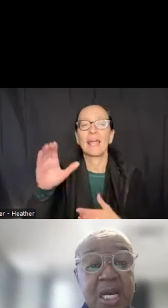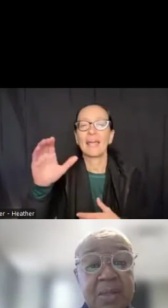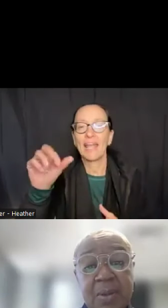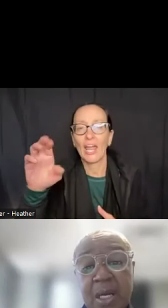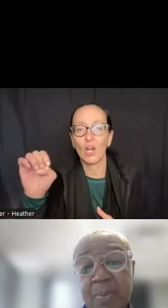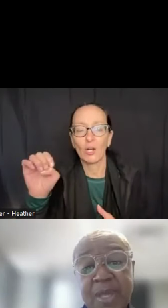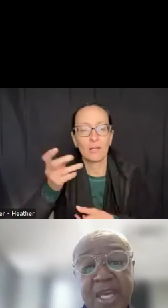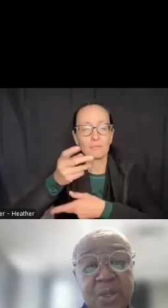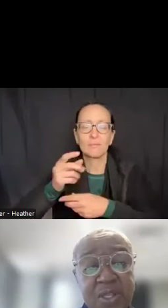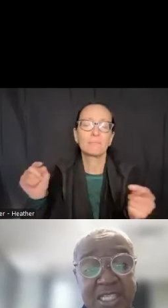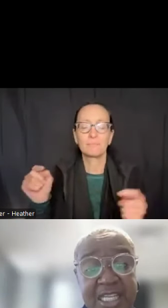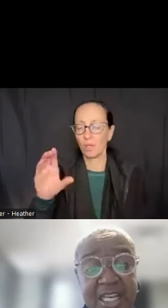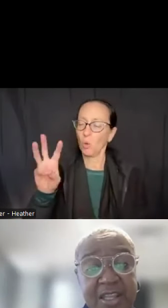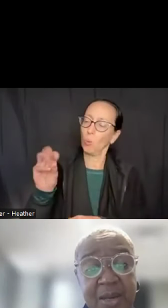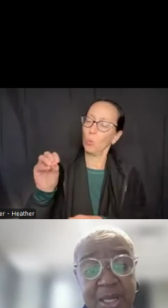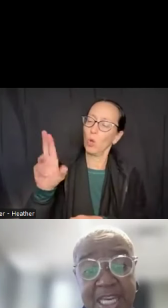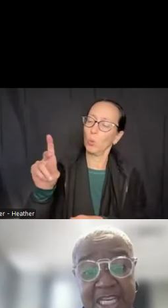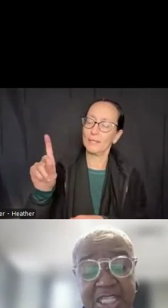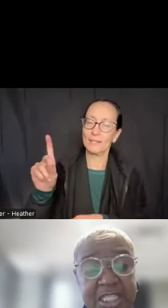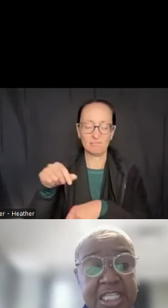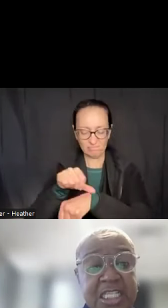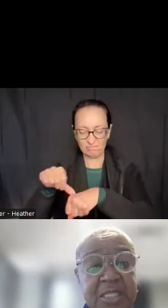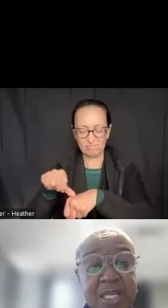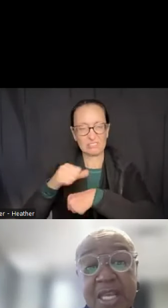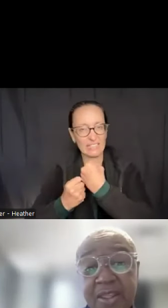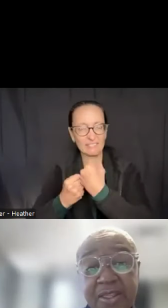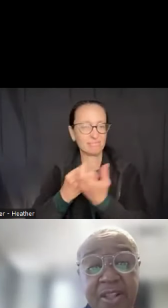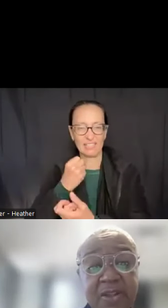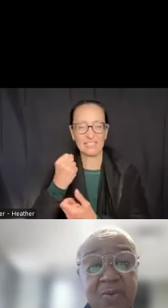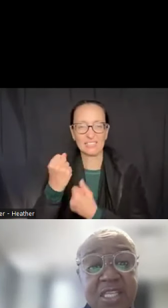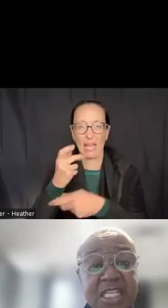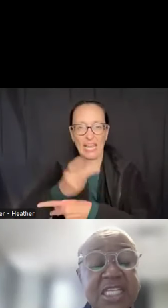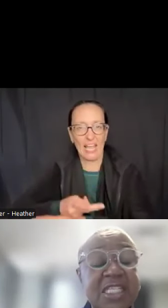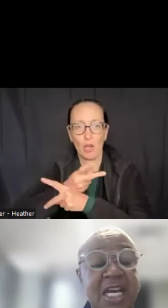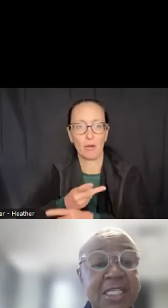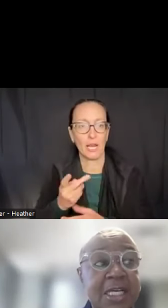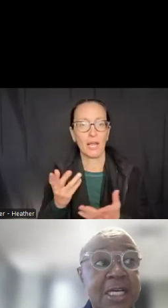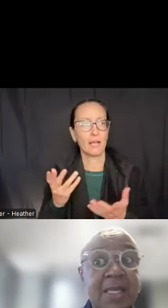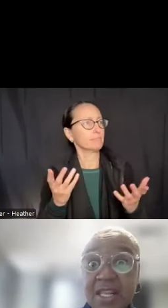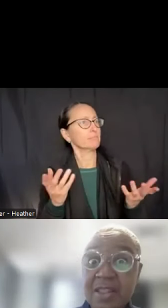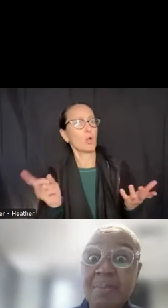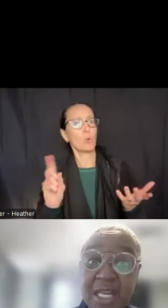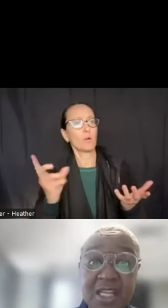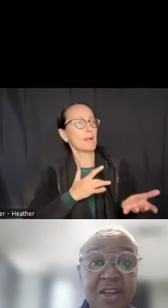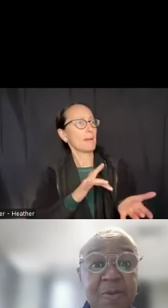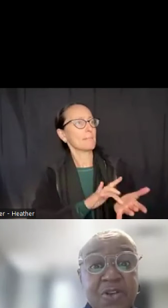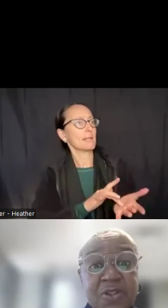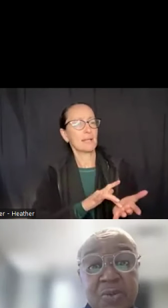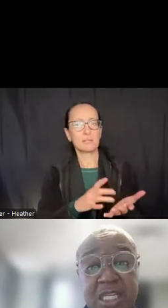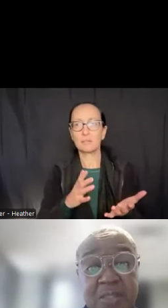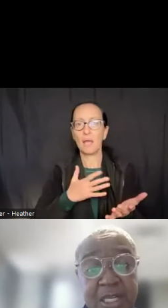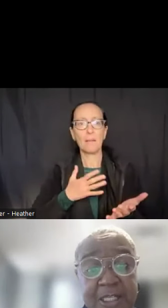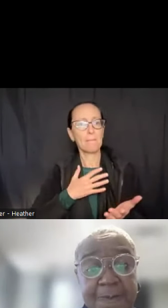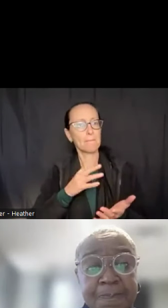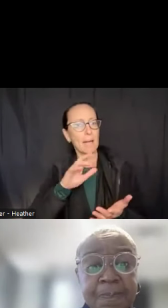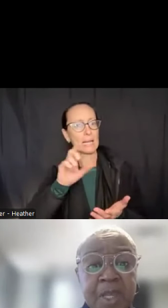be that someone's not getting their medication. It could be that the resident is not getting their money, their personal